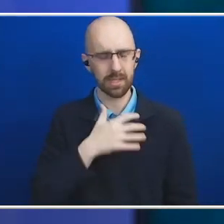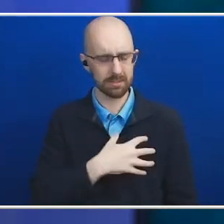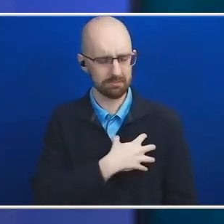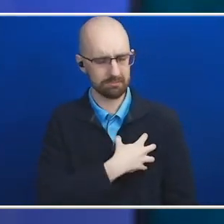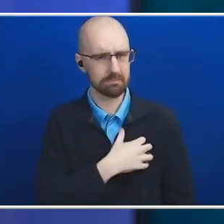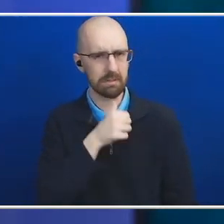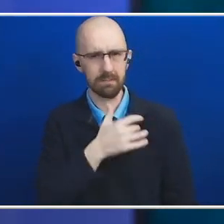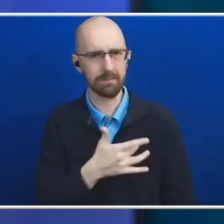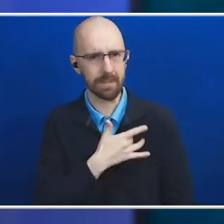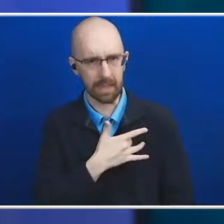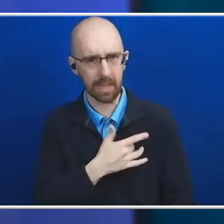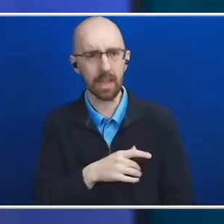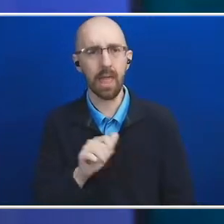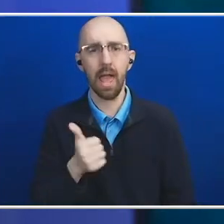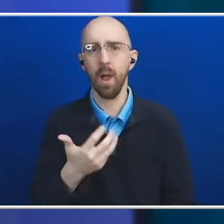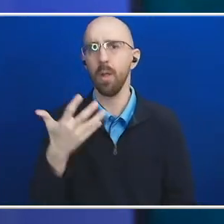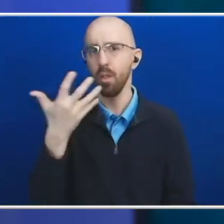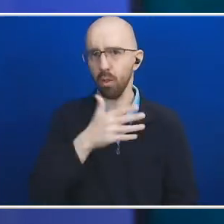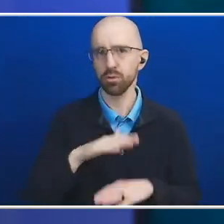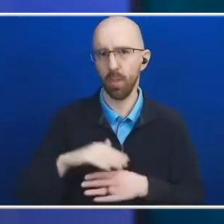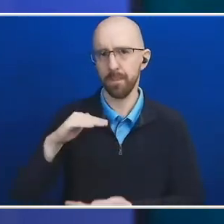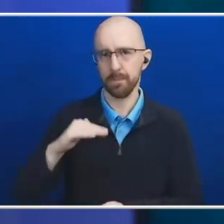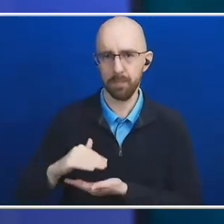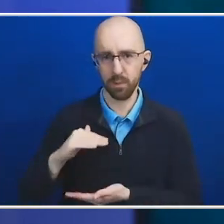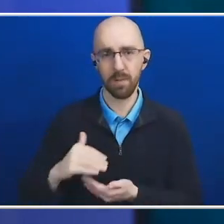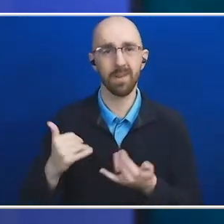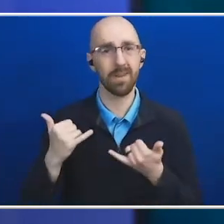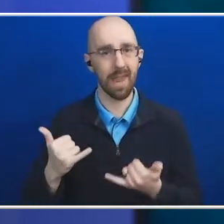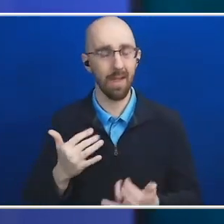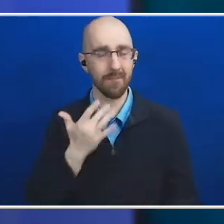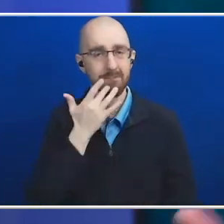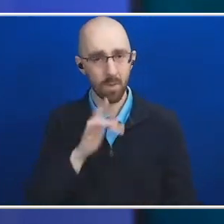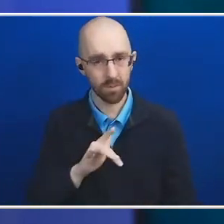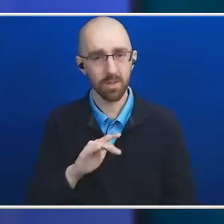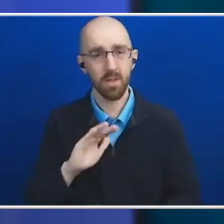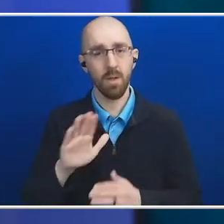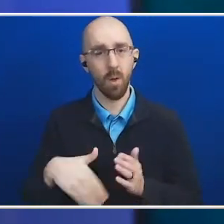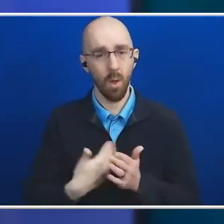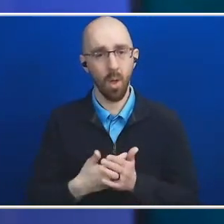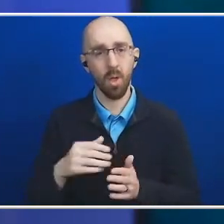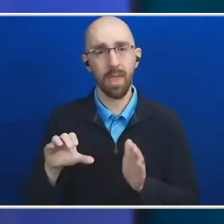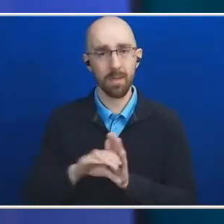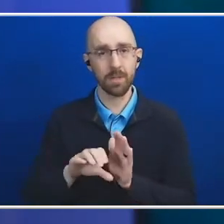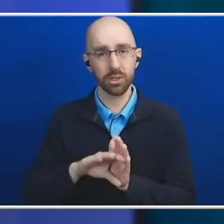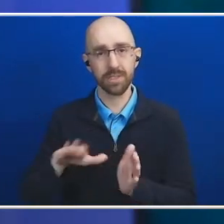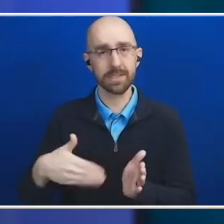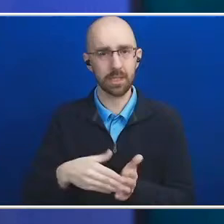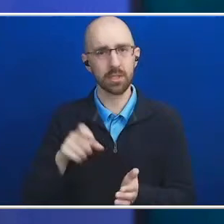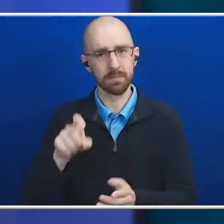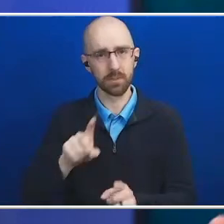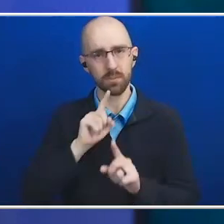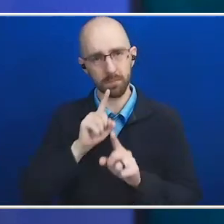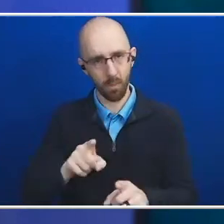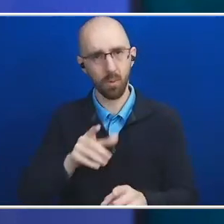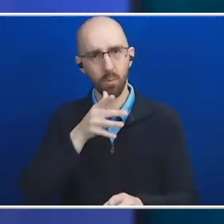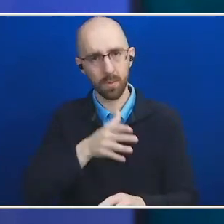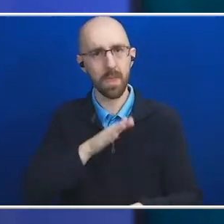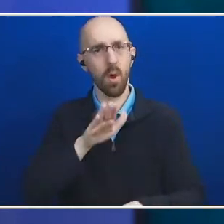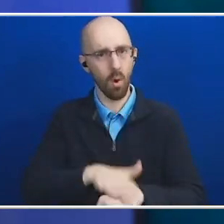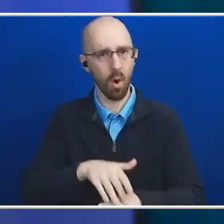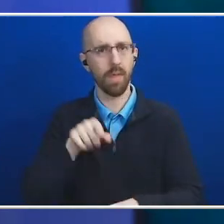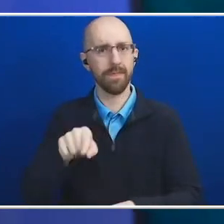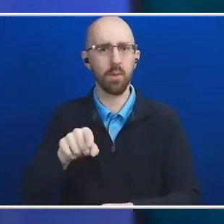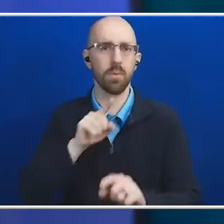on a mammogram. And that now, fortunately, by all breast imaging centers must be reported to women on their report. Because if you have